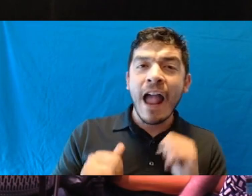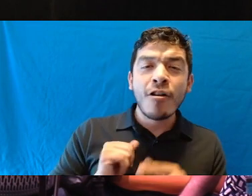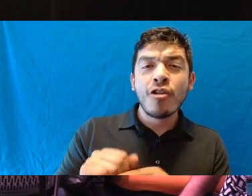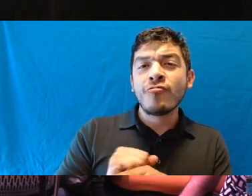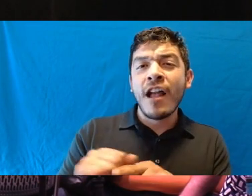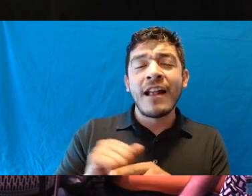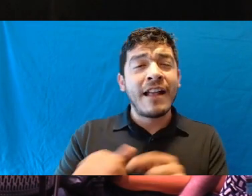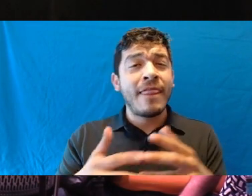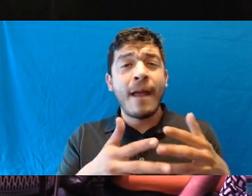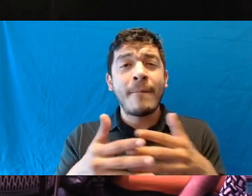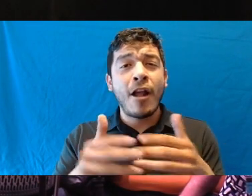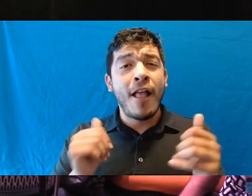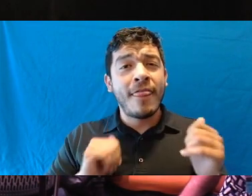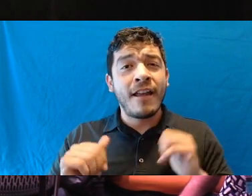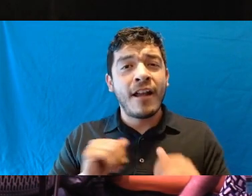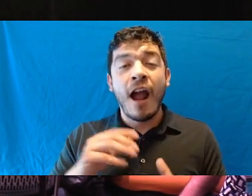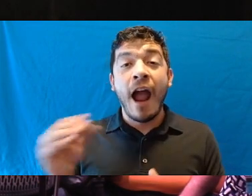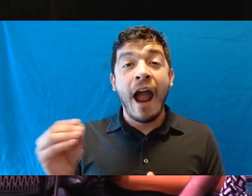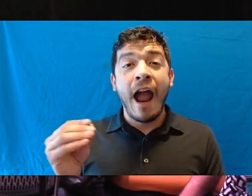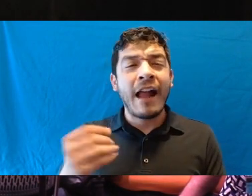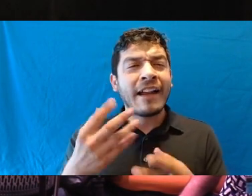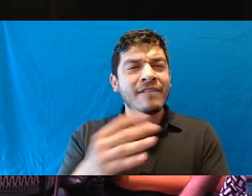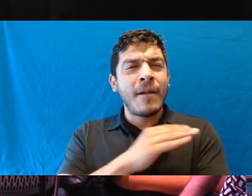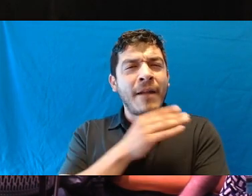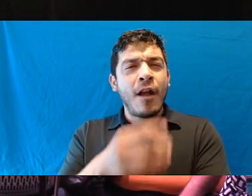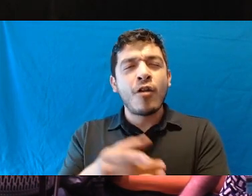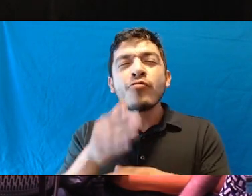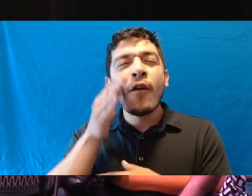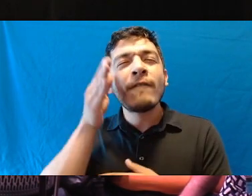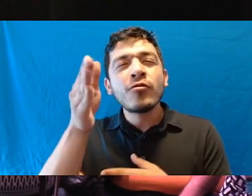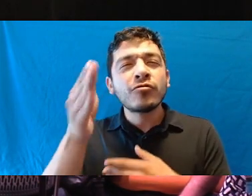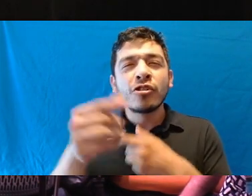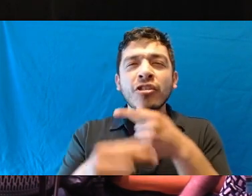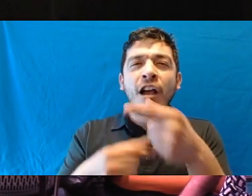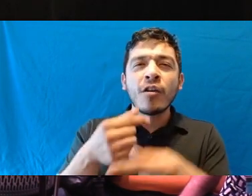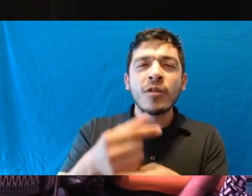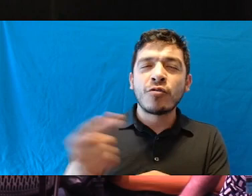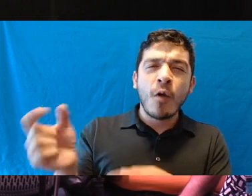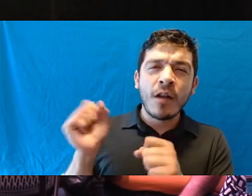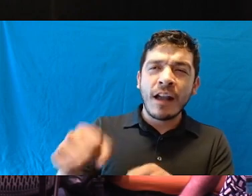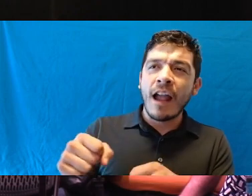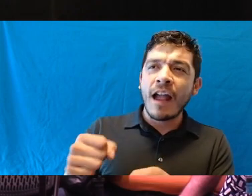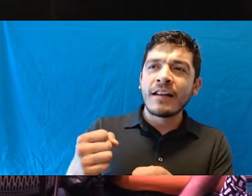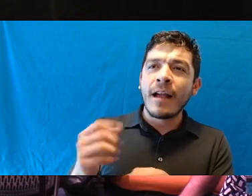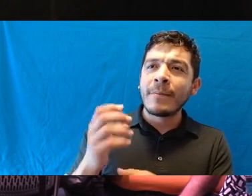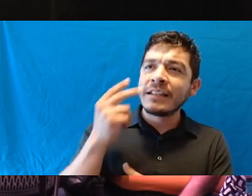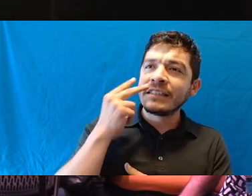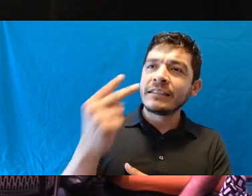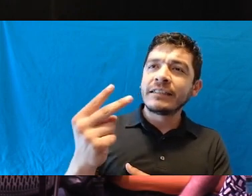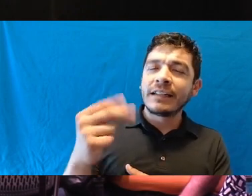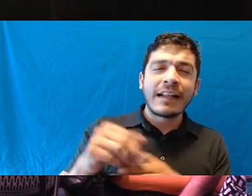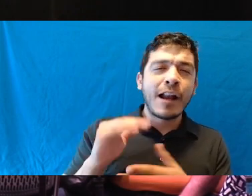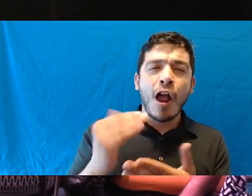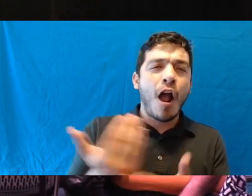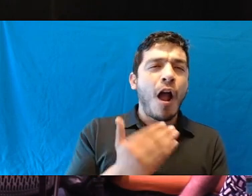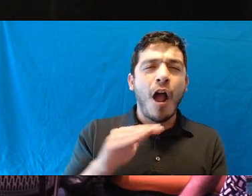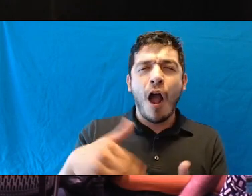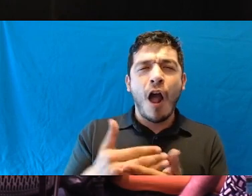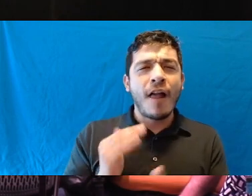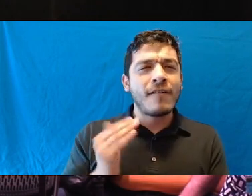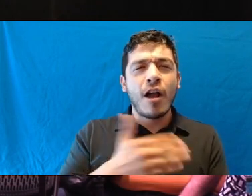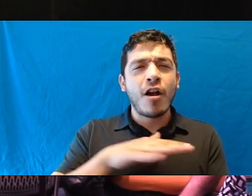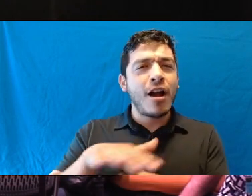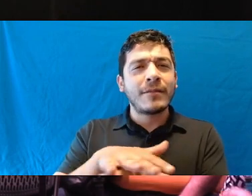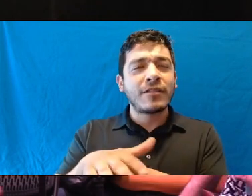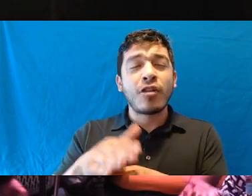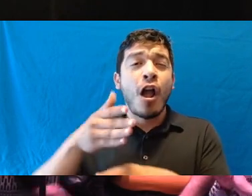and empower a future generation so that we can be seen in all of the spaces across the globe. Órale!